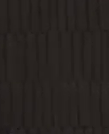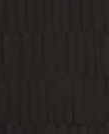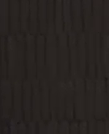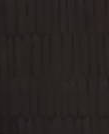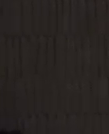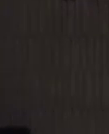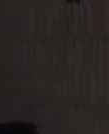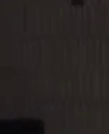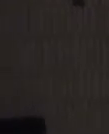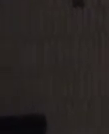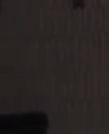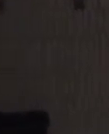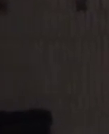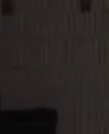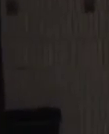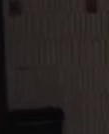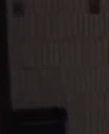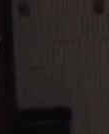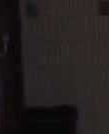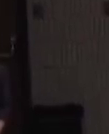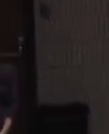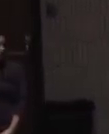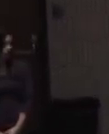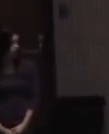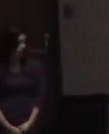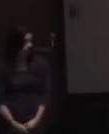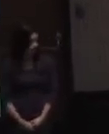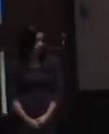The mayor's going to just talk for a minute.